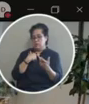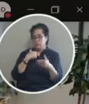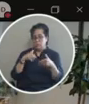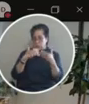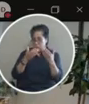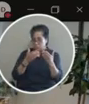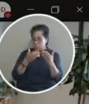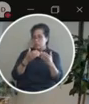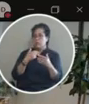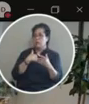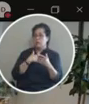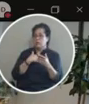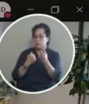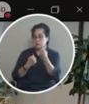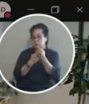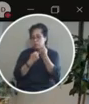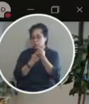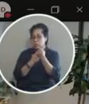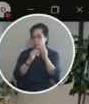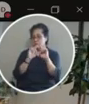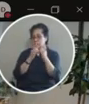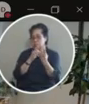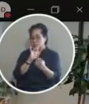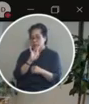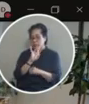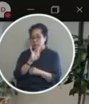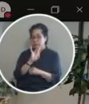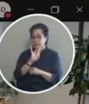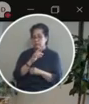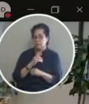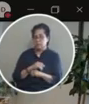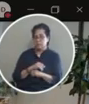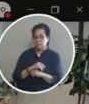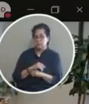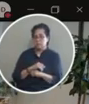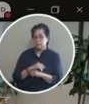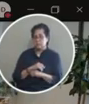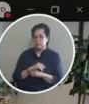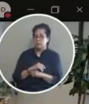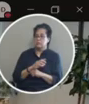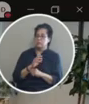support Representative Lozada. Thank you.